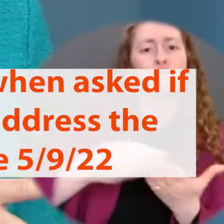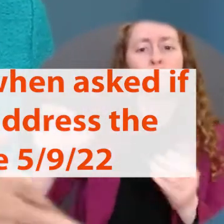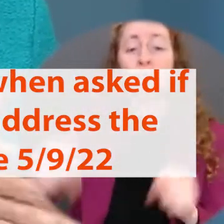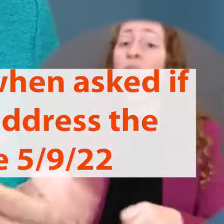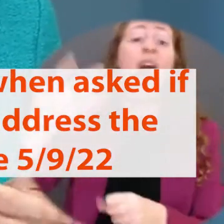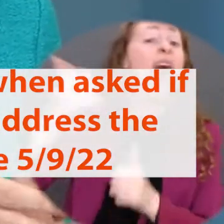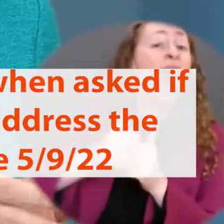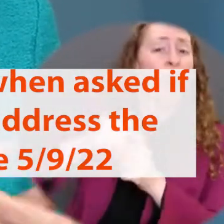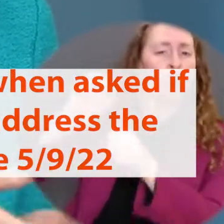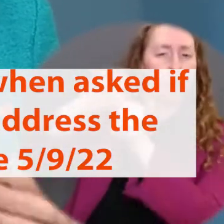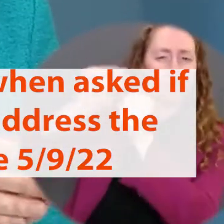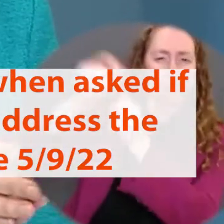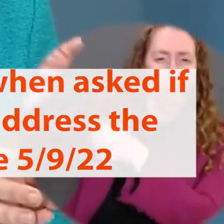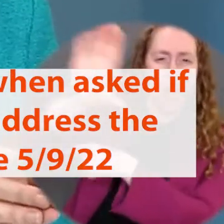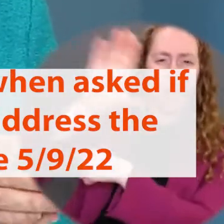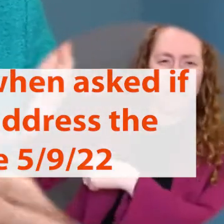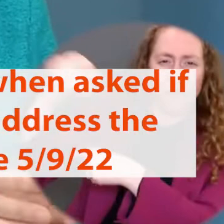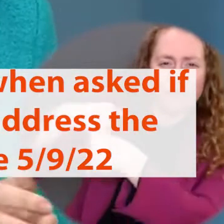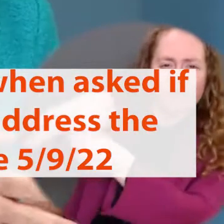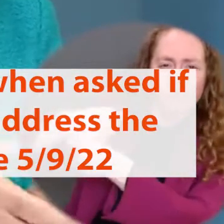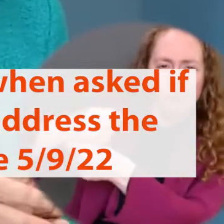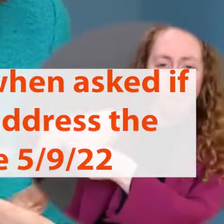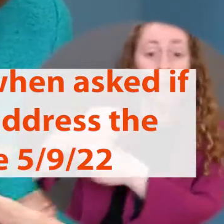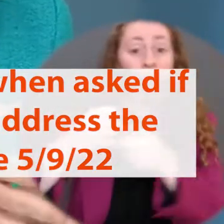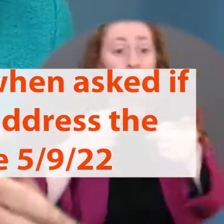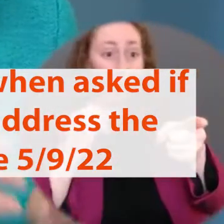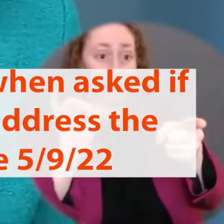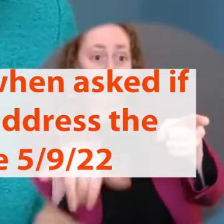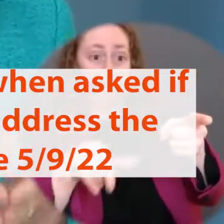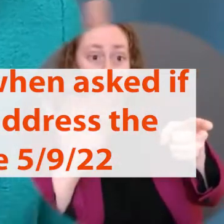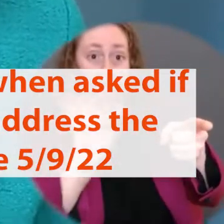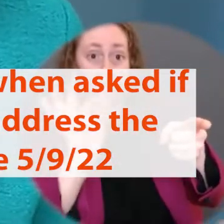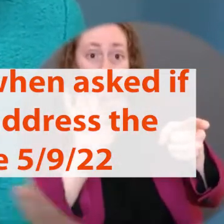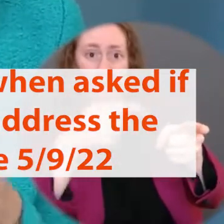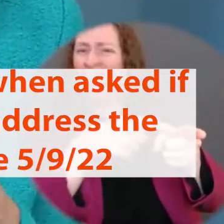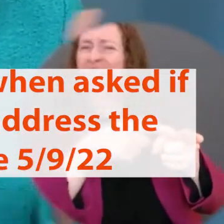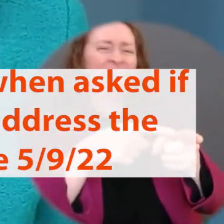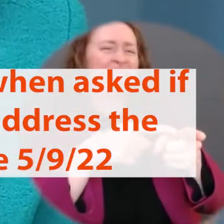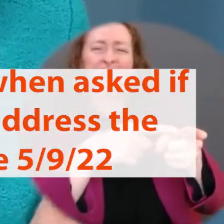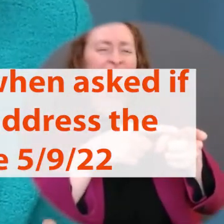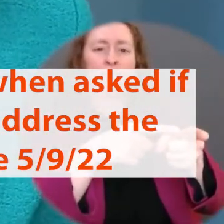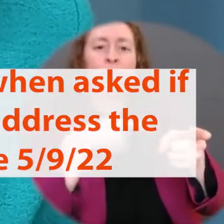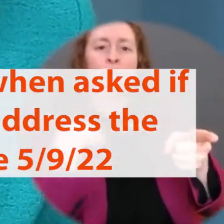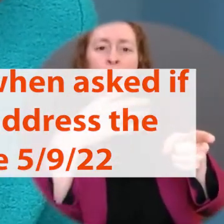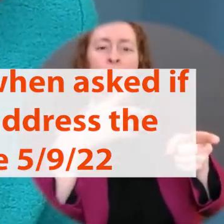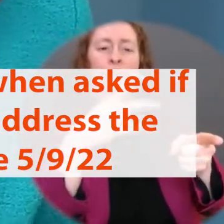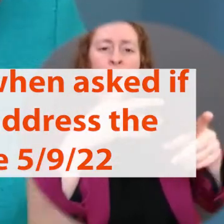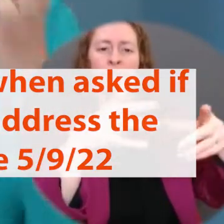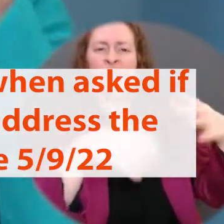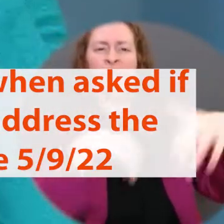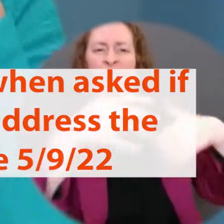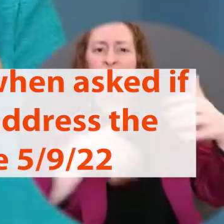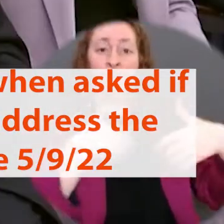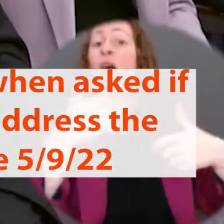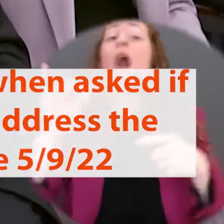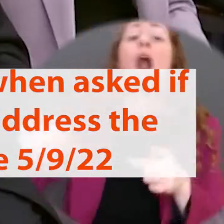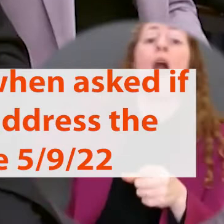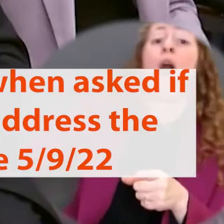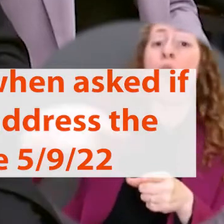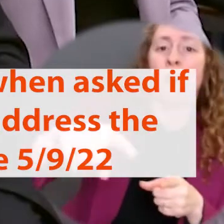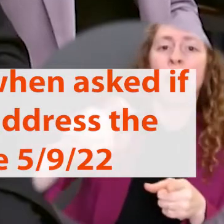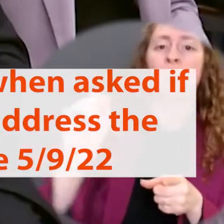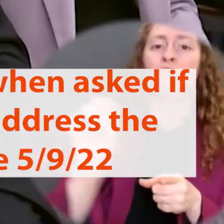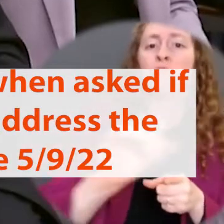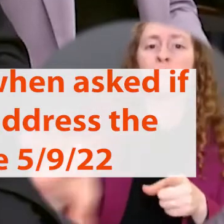the kinds of formula that was recalled is where they're able to help ensure it's on the shelves. It isn't something that's kept in a